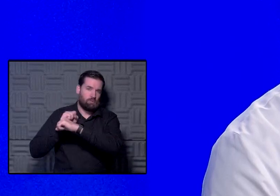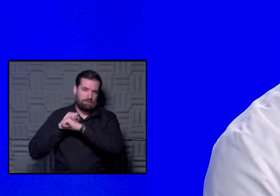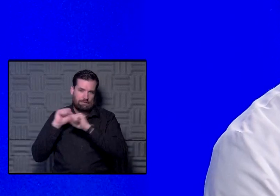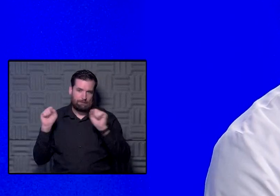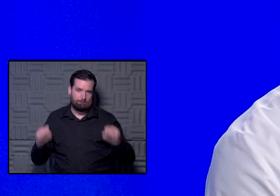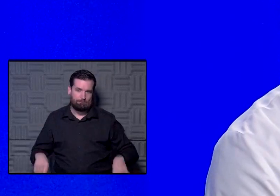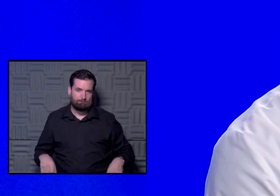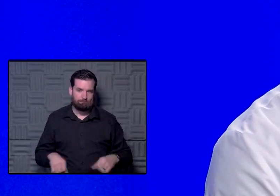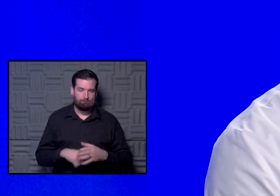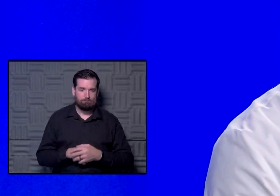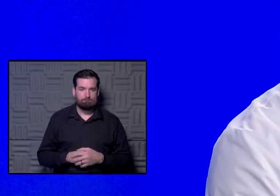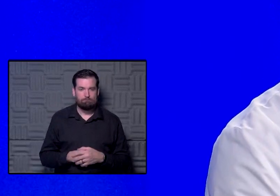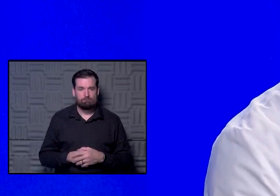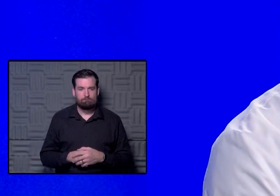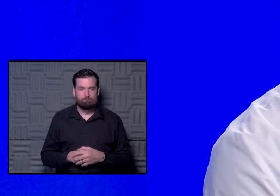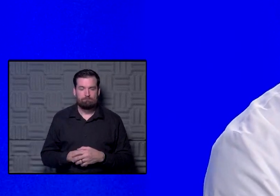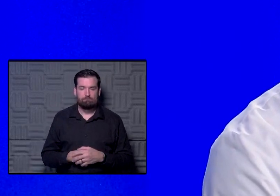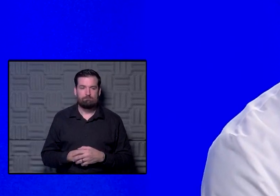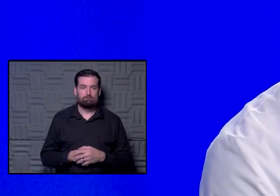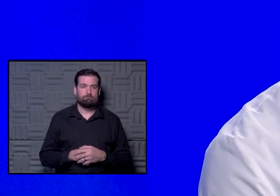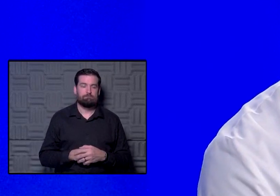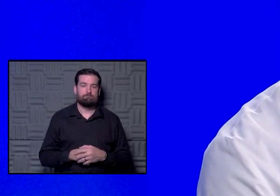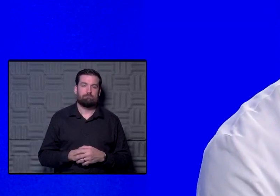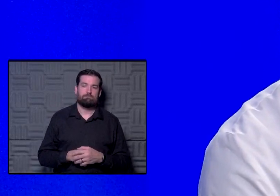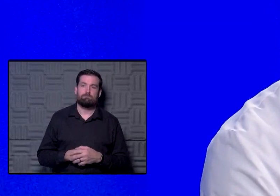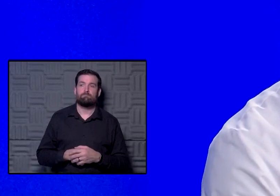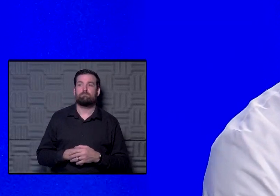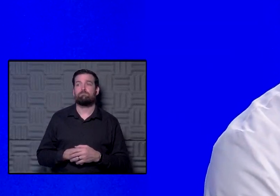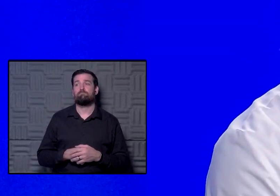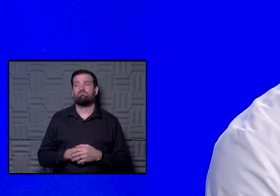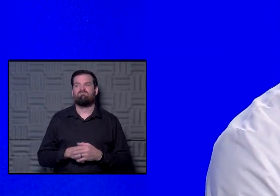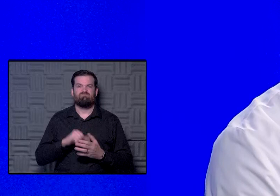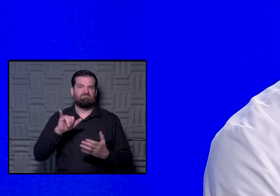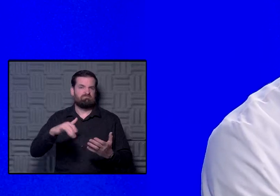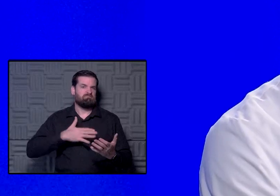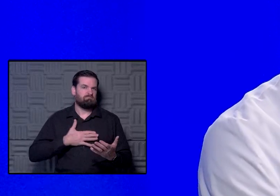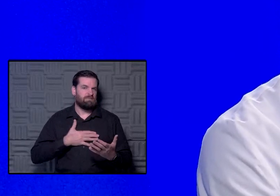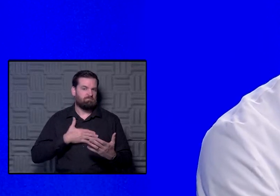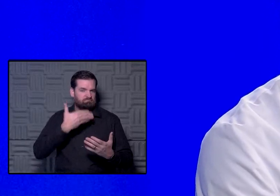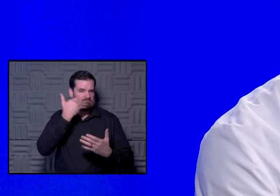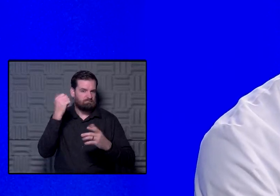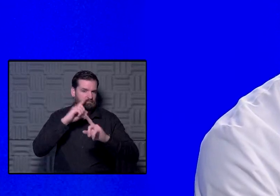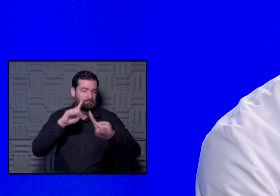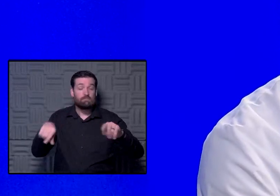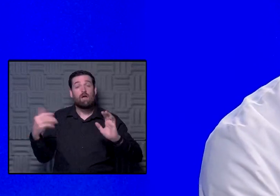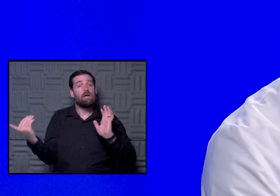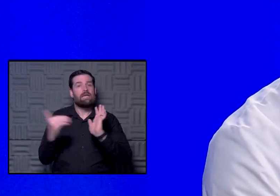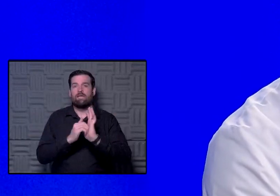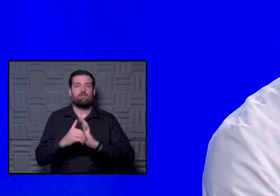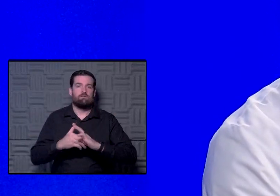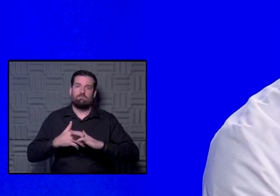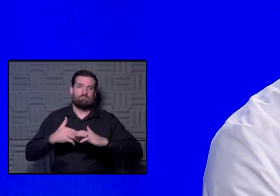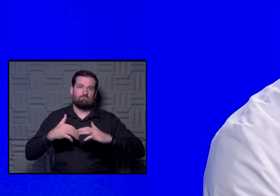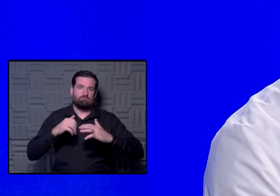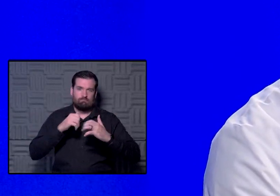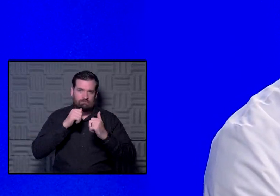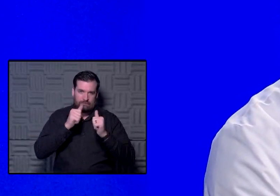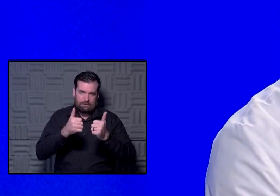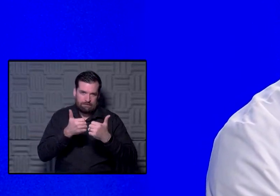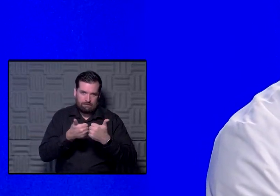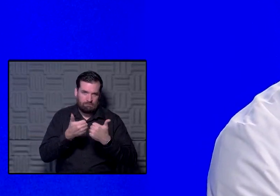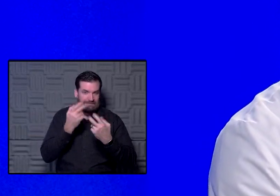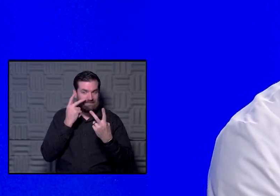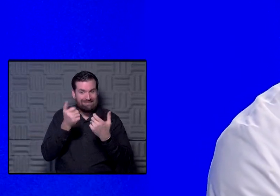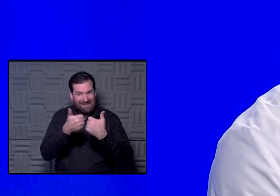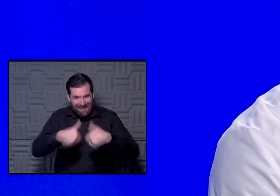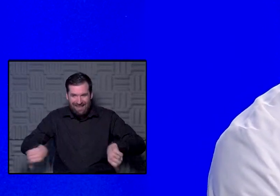contribute to that immune evasion early on within the infection. That's my best answer. But again, we haven't seen any evidence